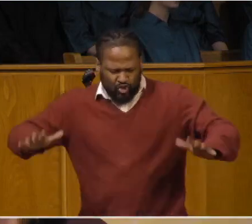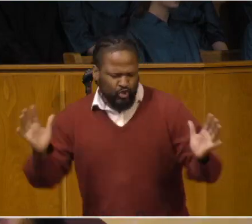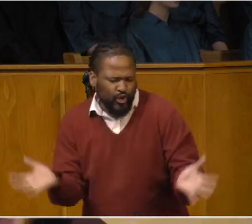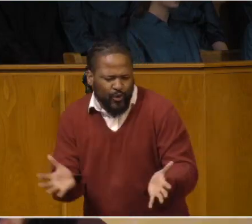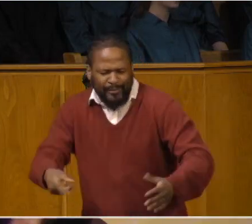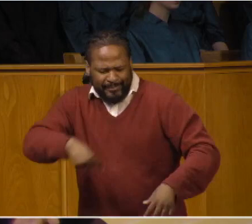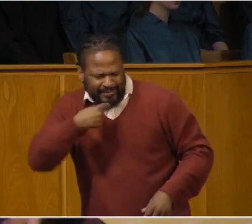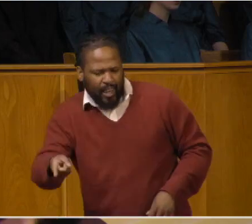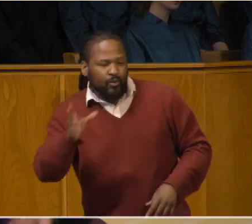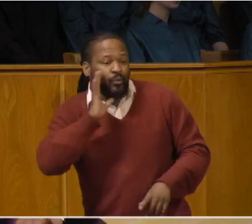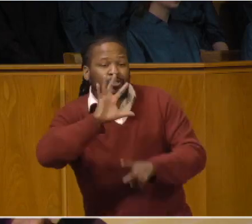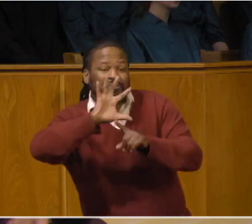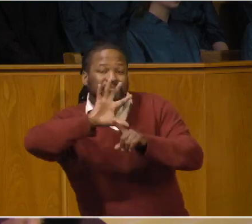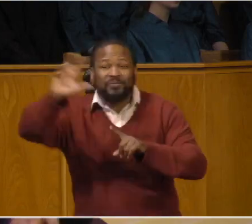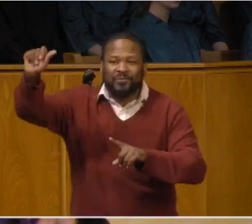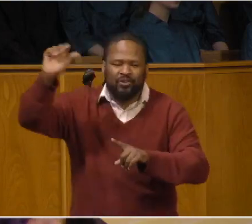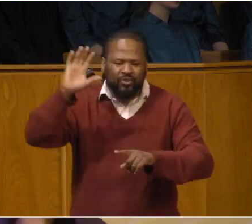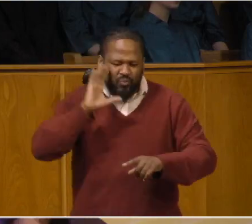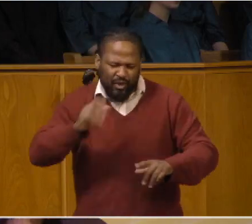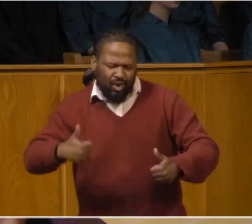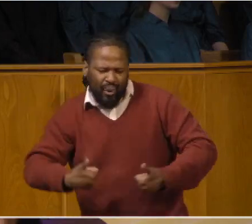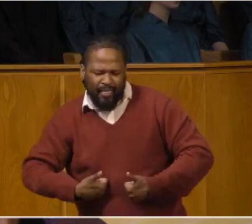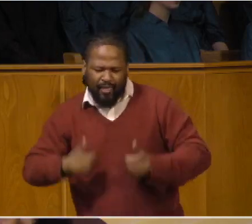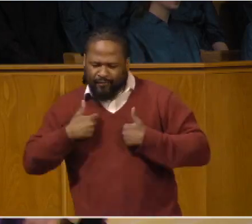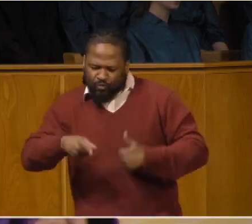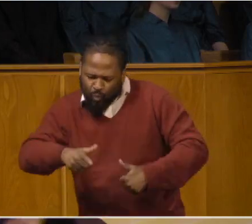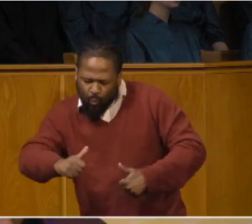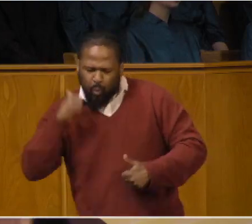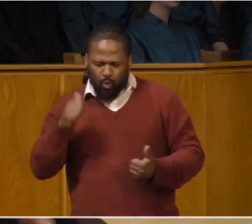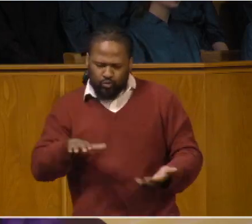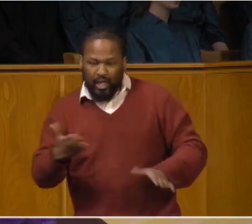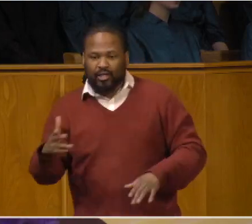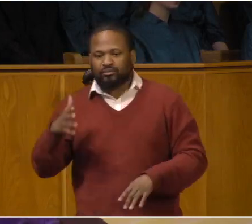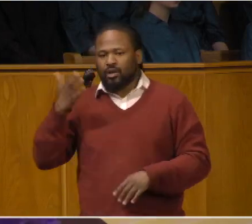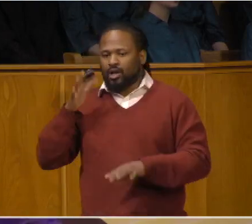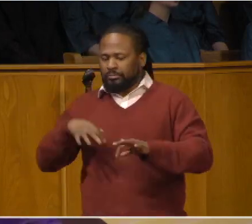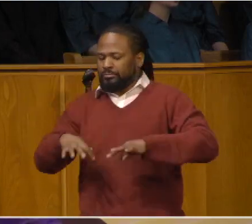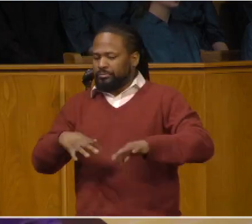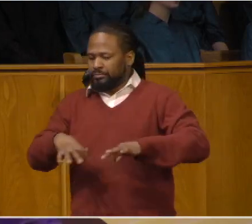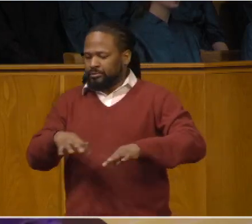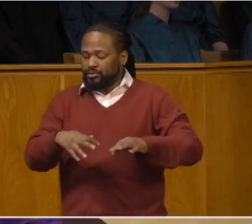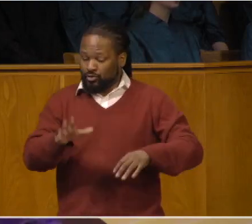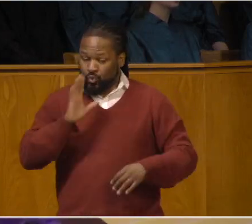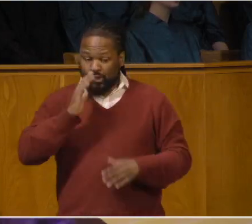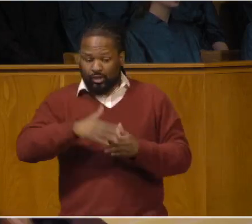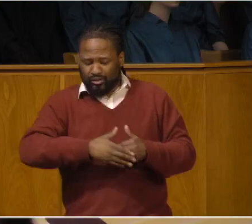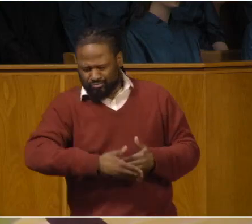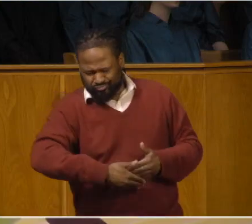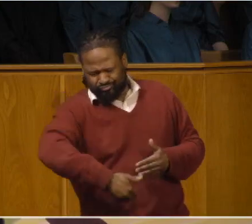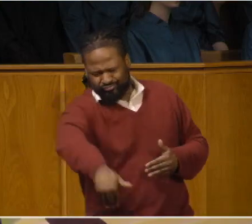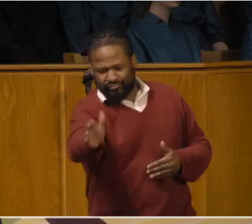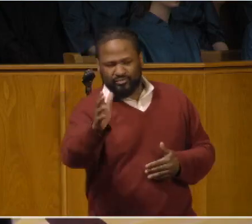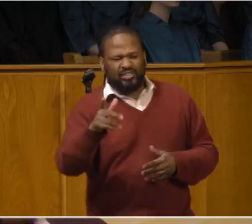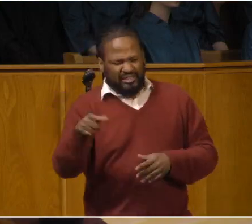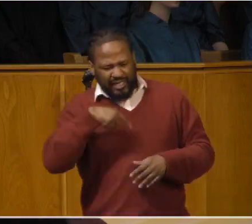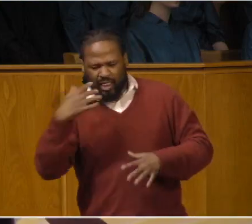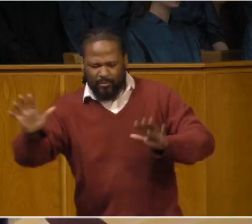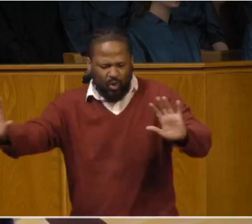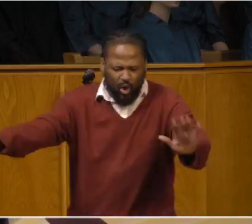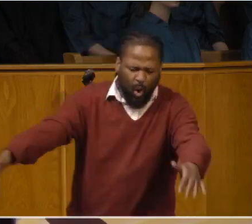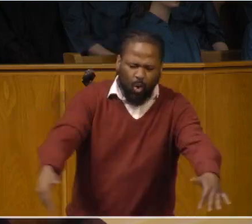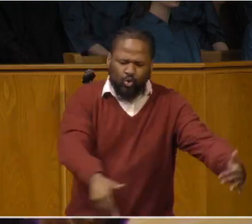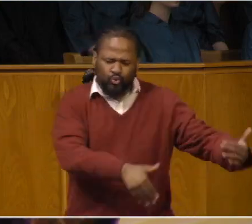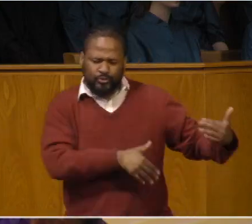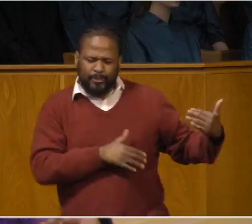nation. You shall live and not die. So hold on. You will have descendants. There will be generations to come. Hold him. Comfort